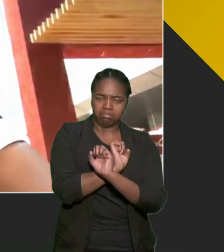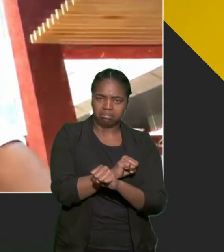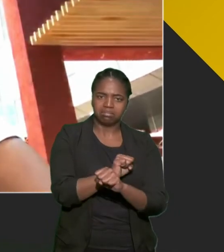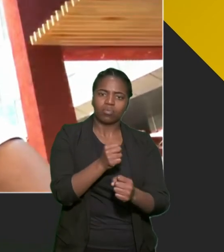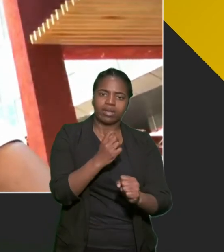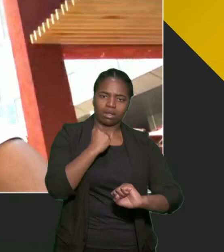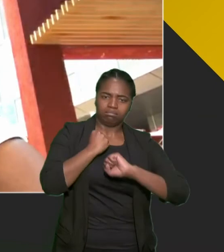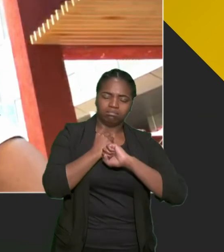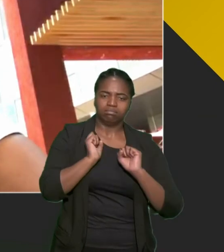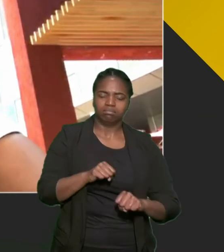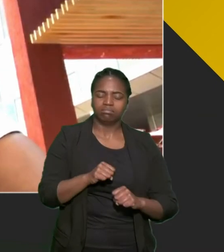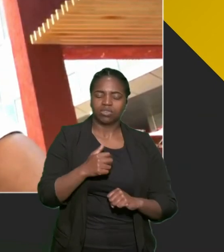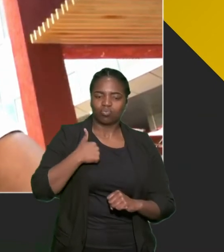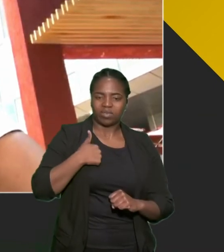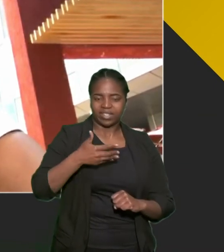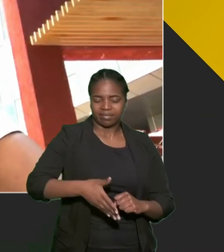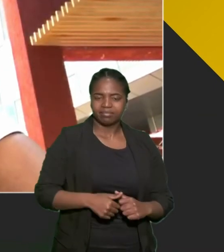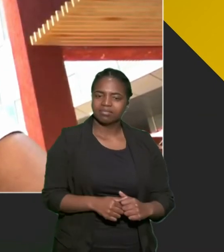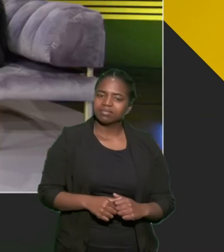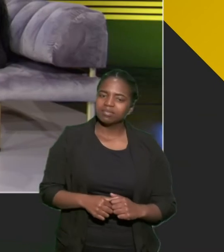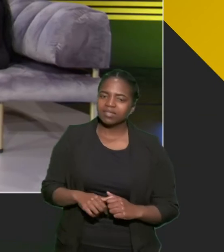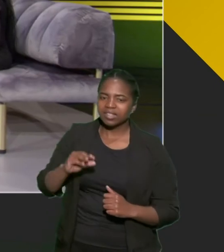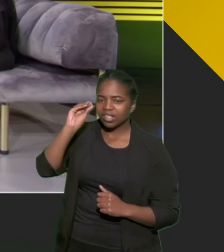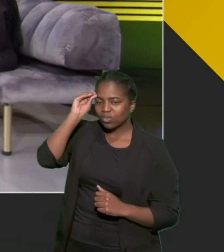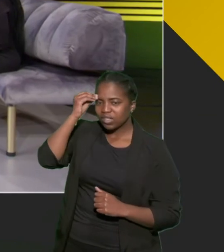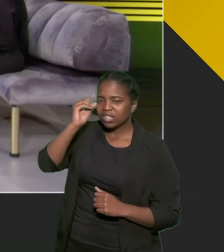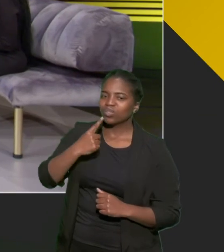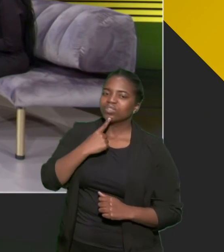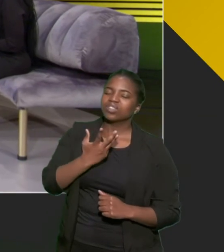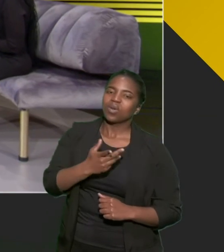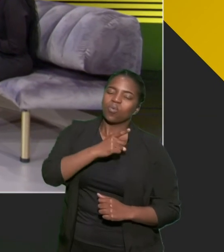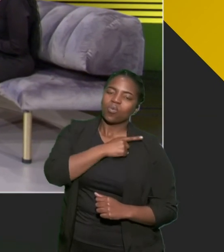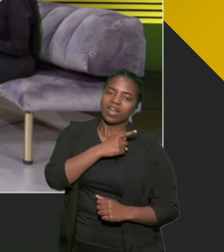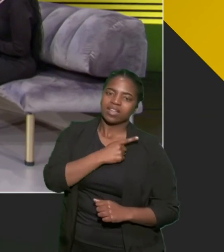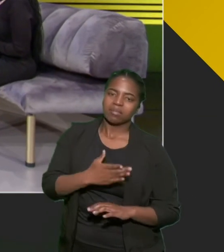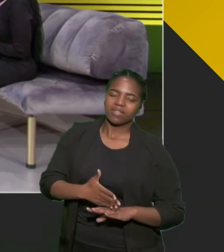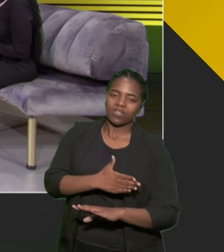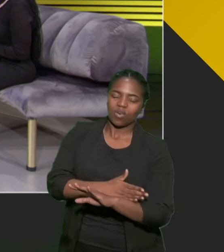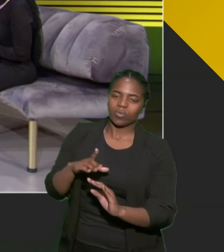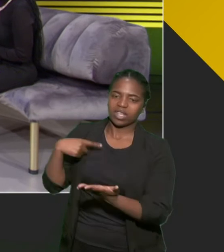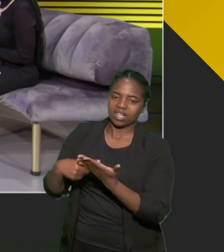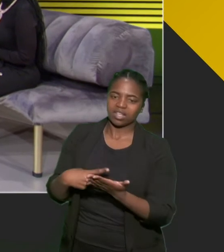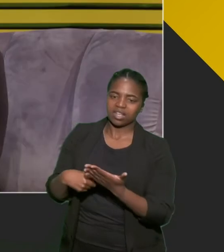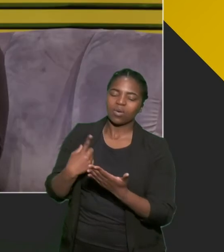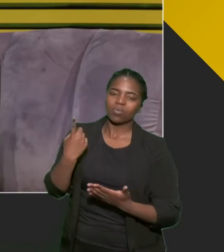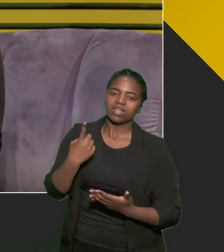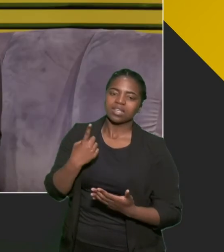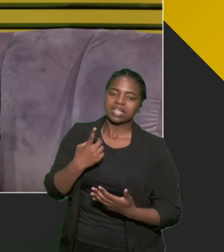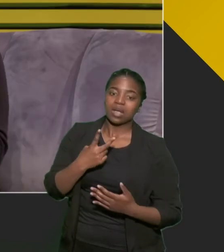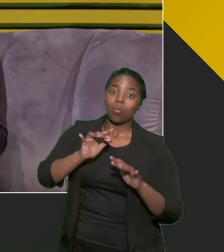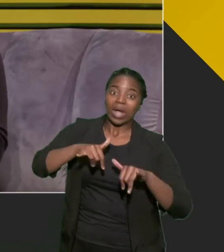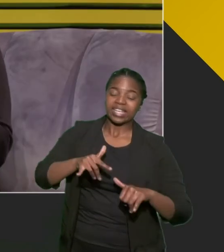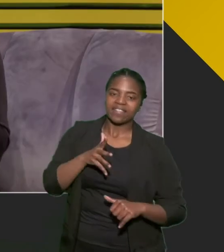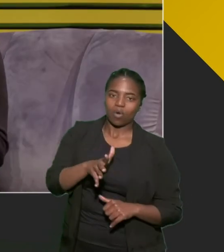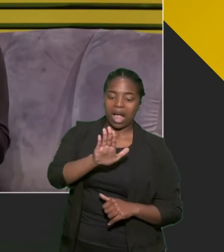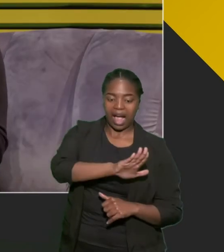and develop in Rwanda today. It's very interesting that you say that, Deanna, because before we started the show, we're talking about we're waiting for